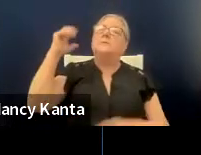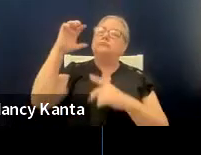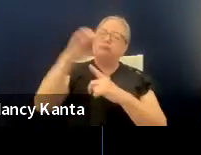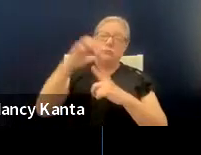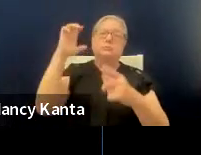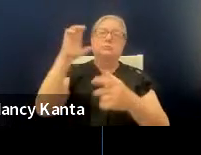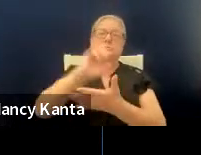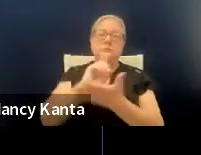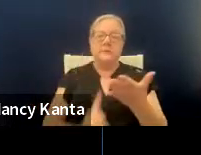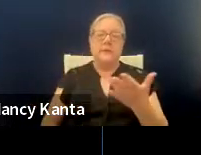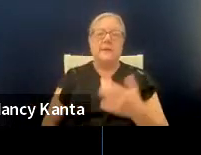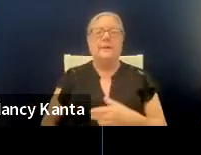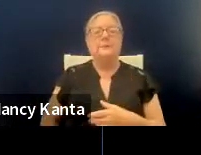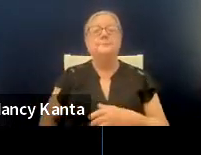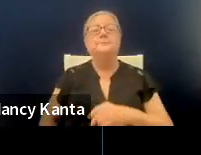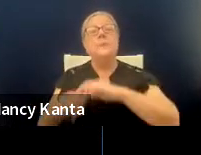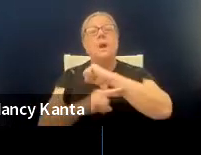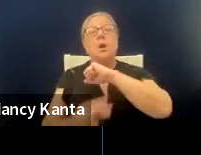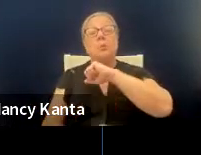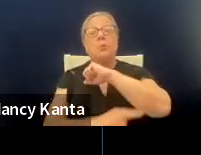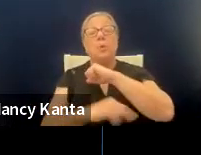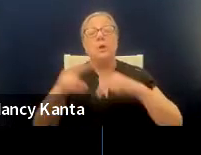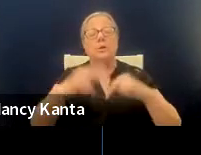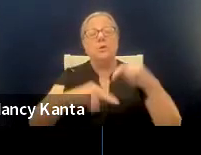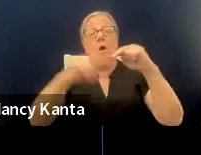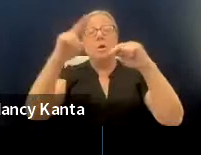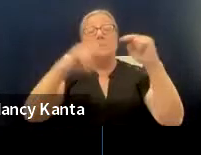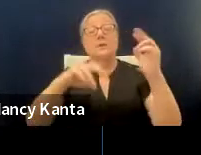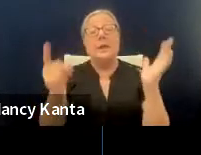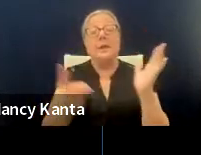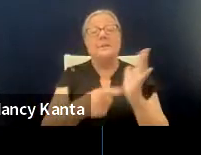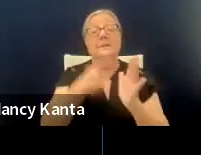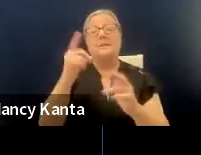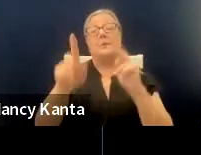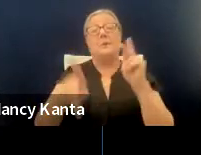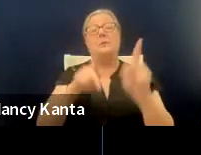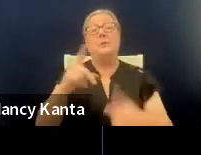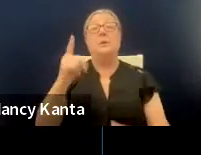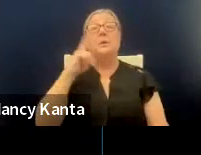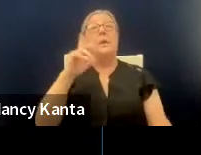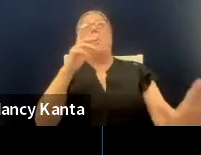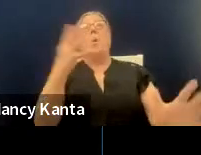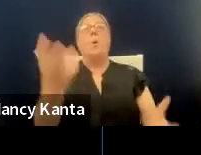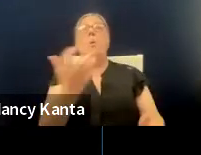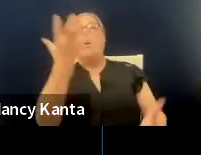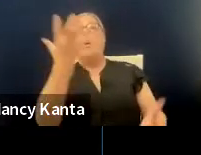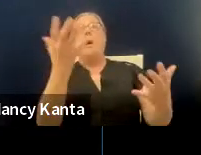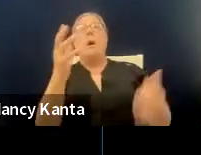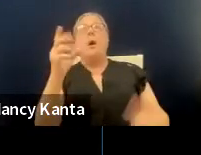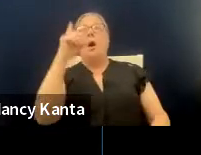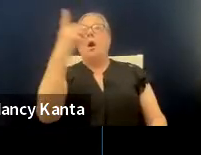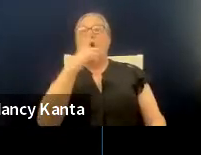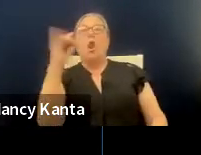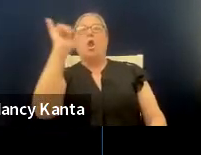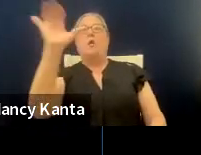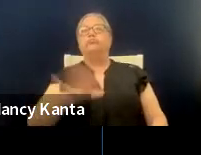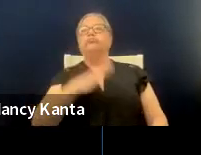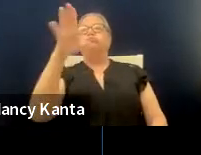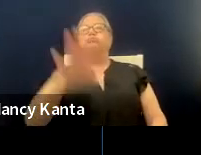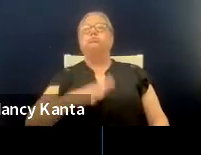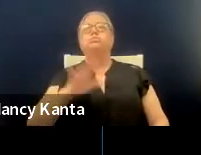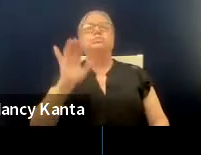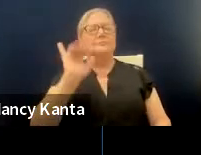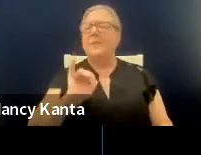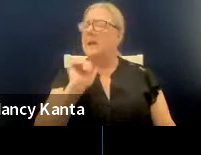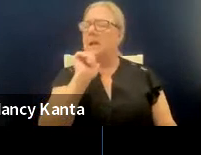Bridge architecture is often misunderstood as decoration, and that's certainly not what we want to achieve here. We're looking